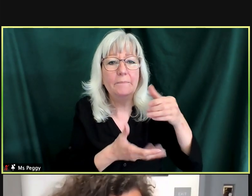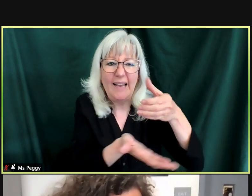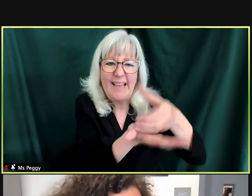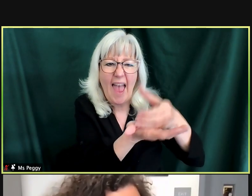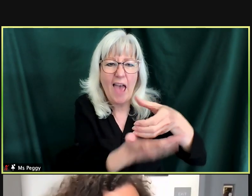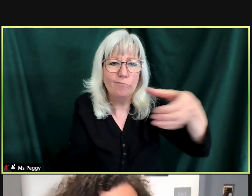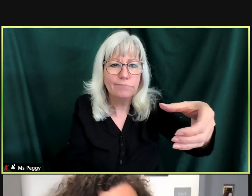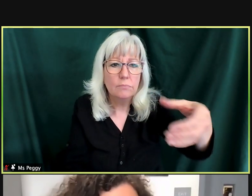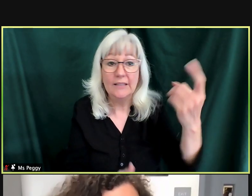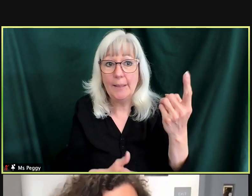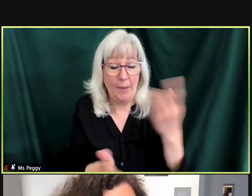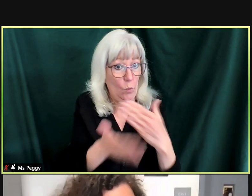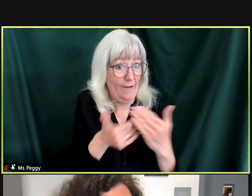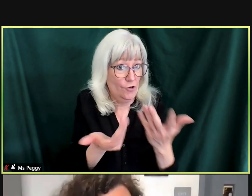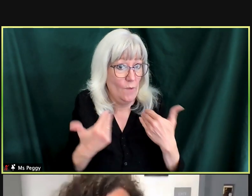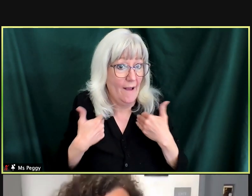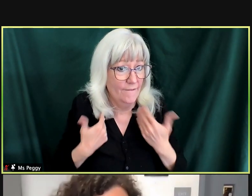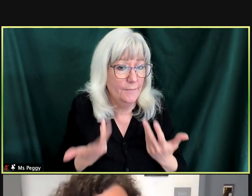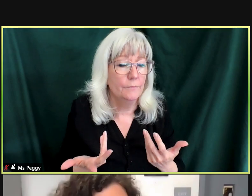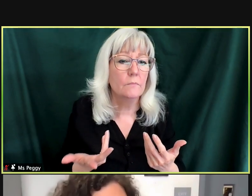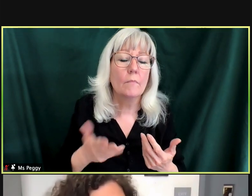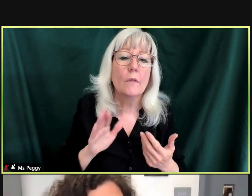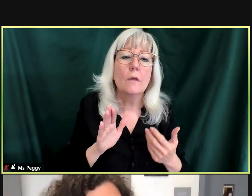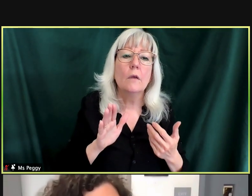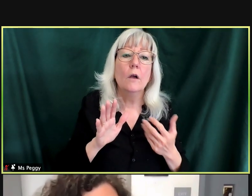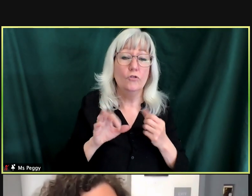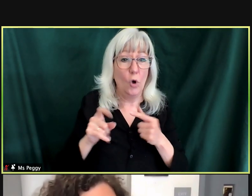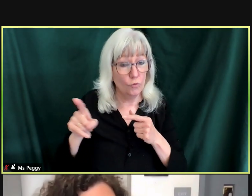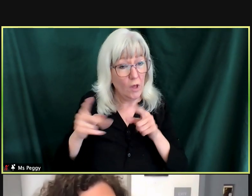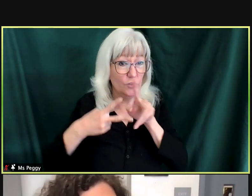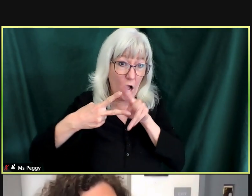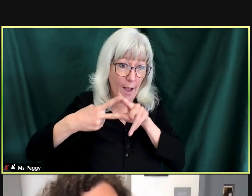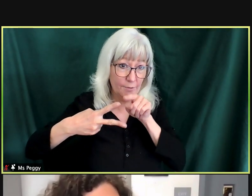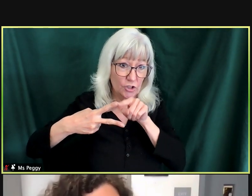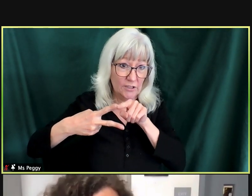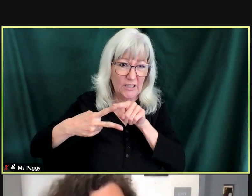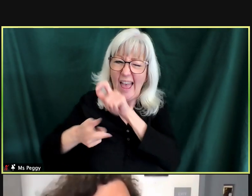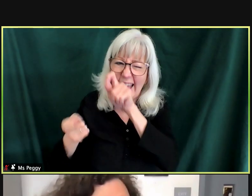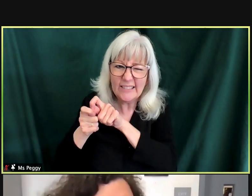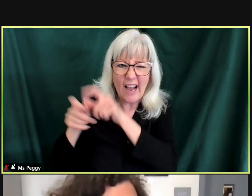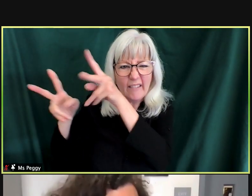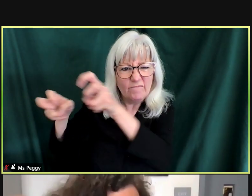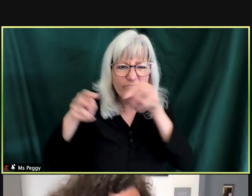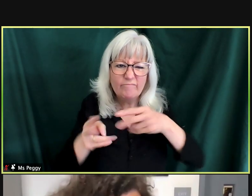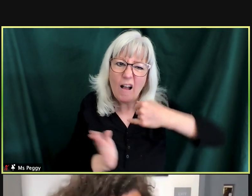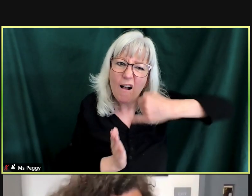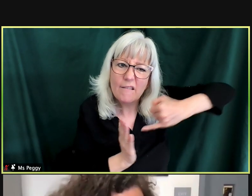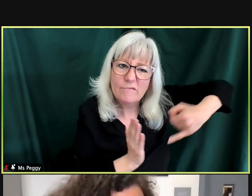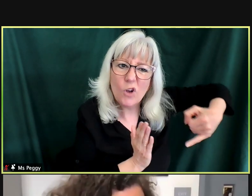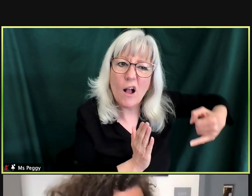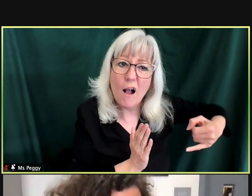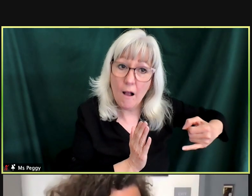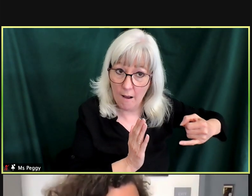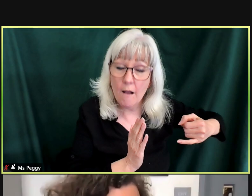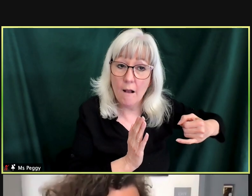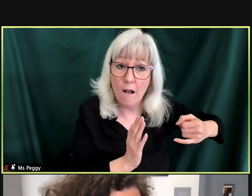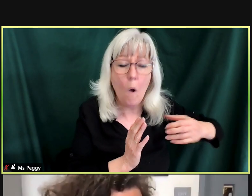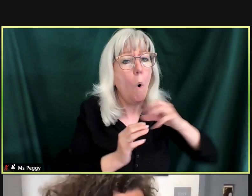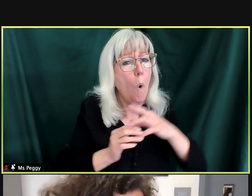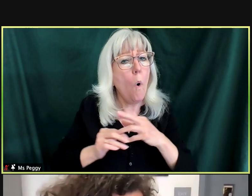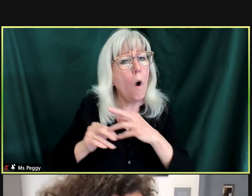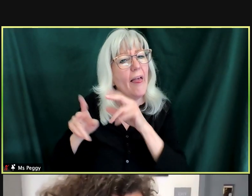Okay, so that's an option. You can either copy the Van Gogh, or you can replace things and make it more modern, make it more